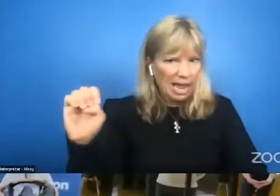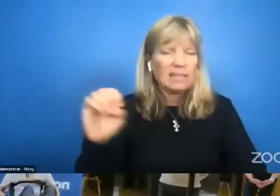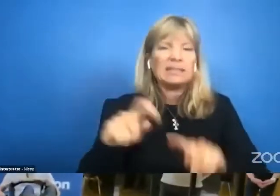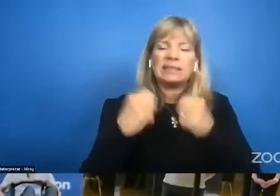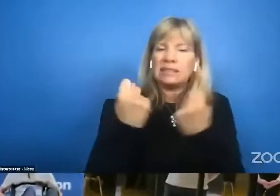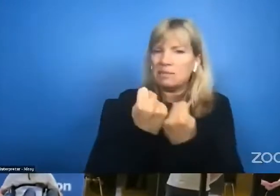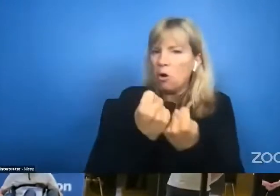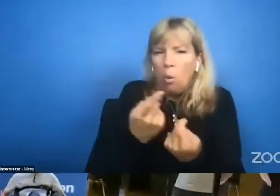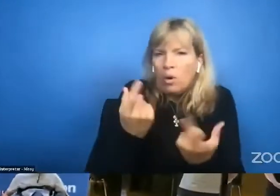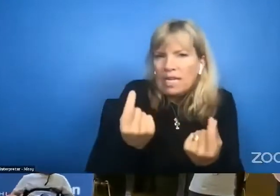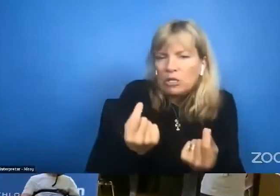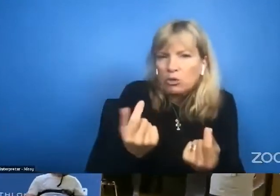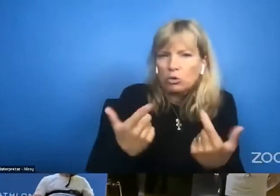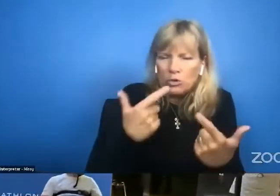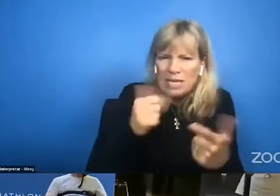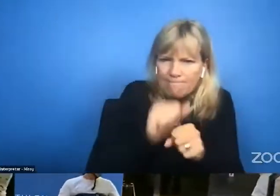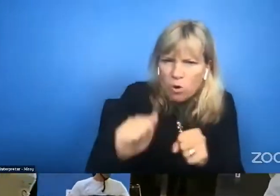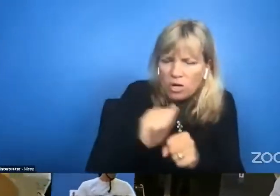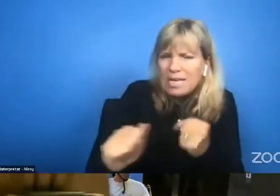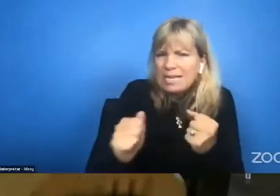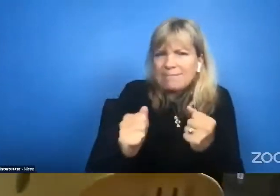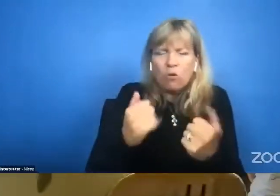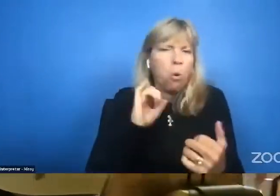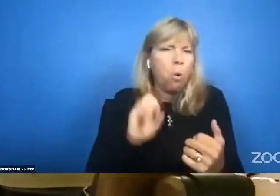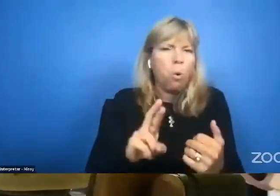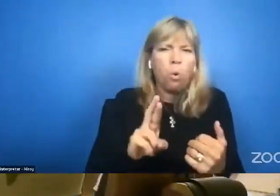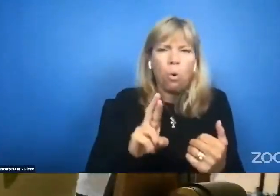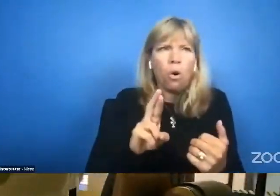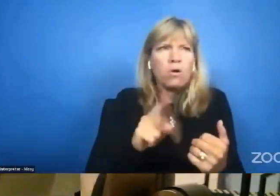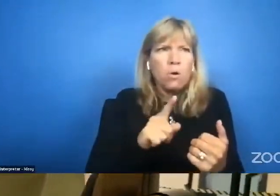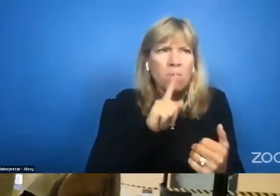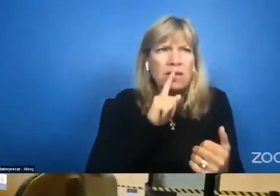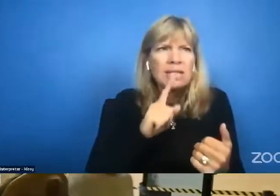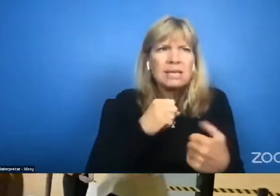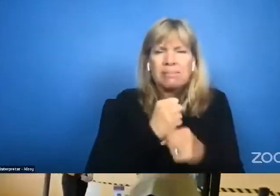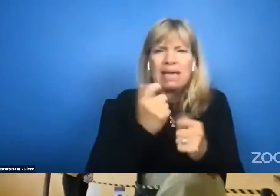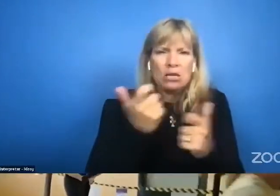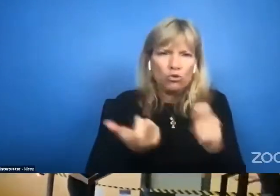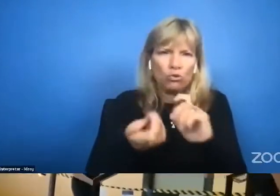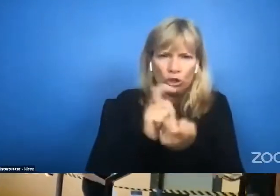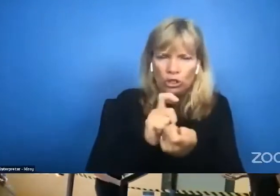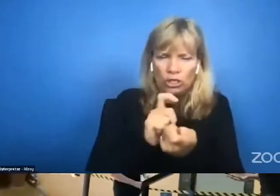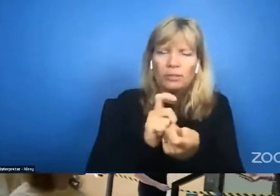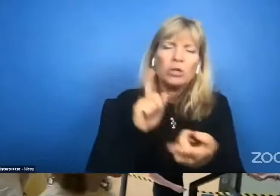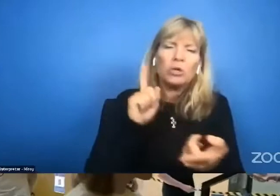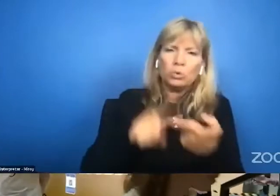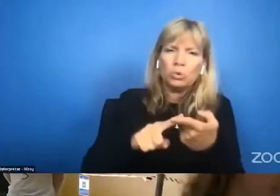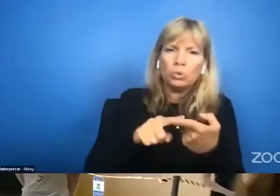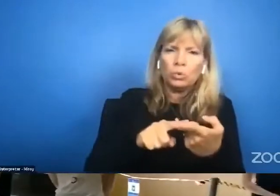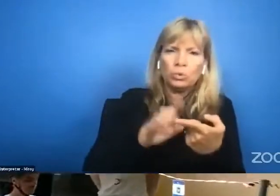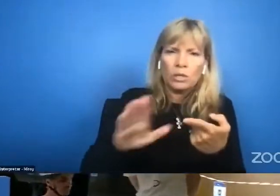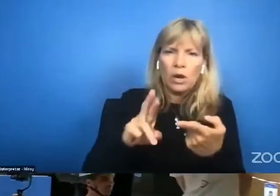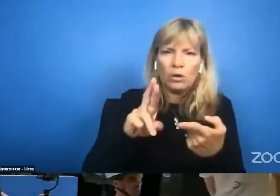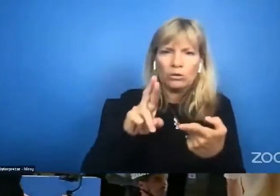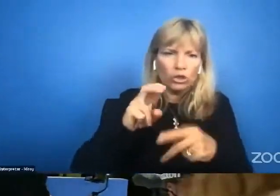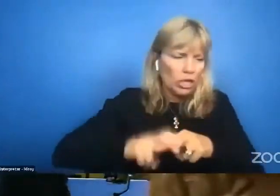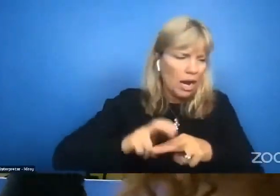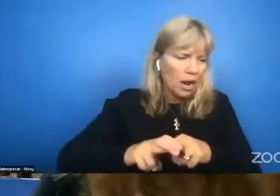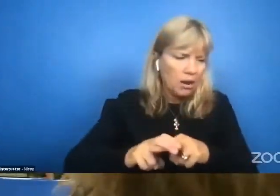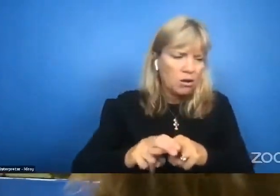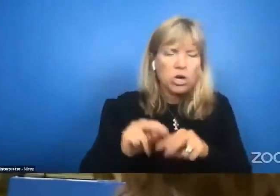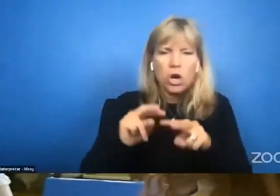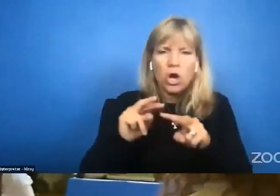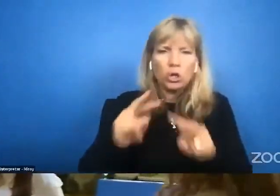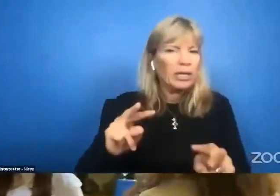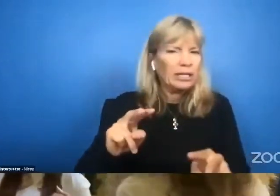make quite serious adjustments to their race chair looking ahead to 2024? Yes, that depends a